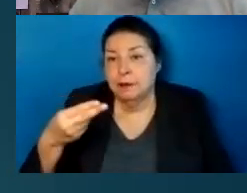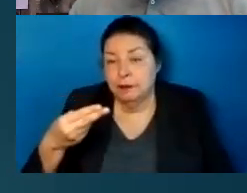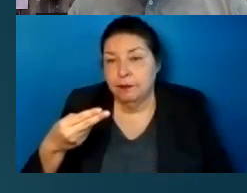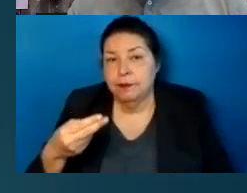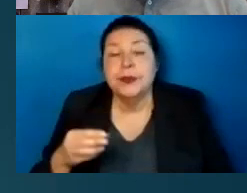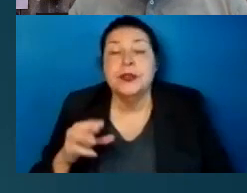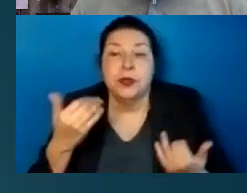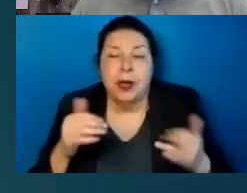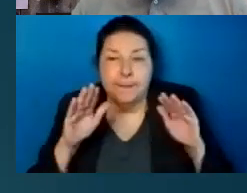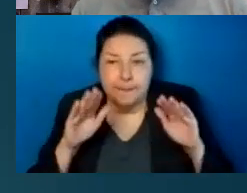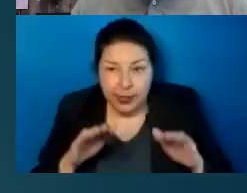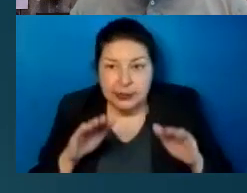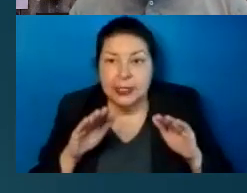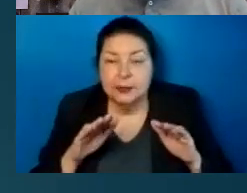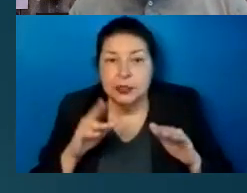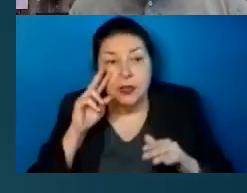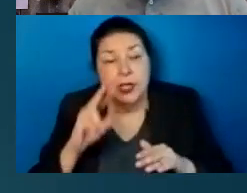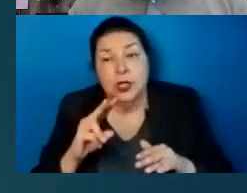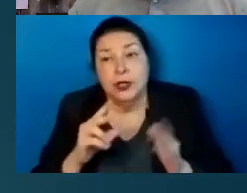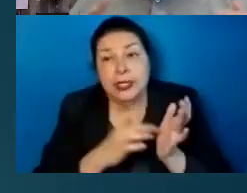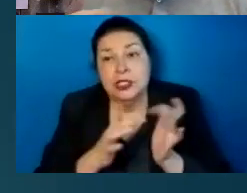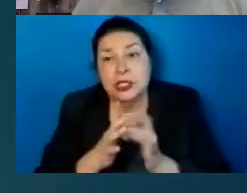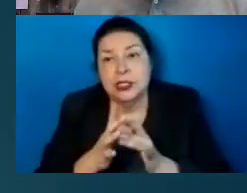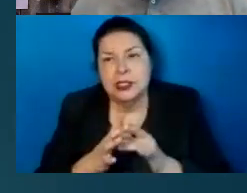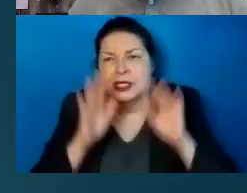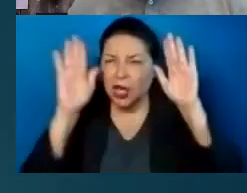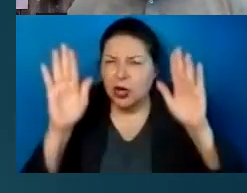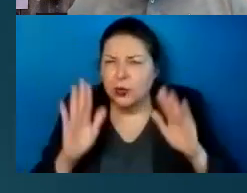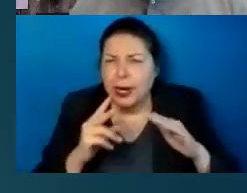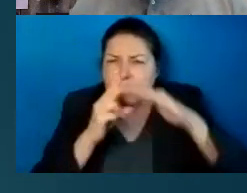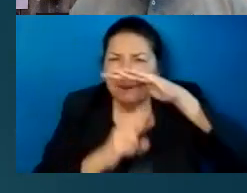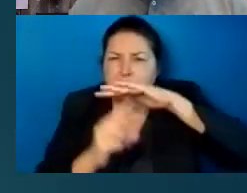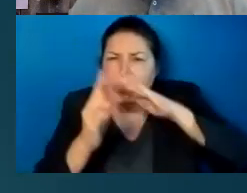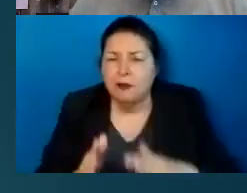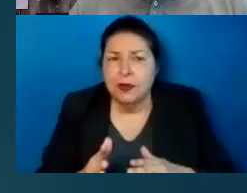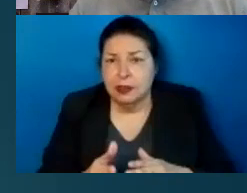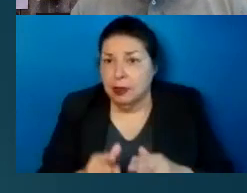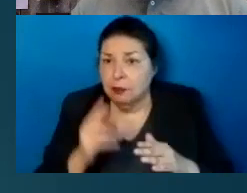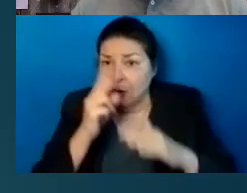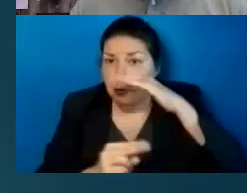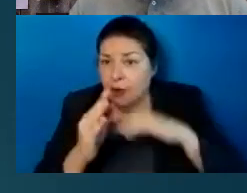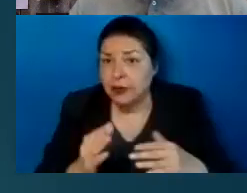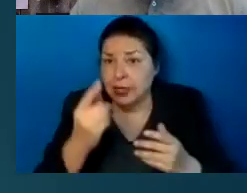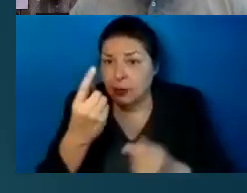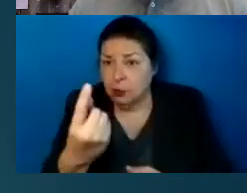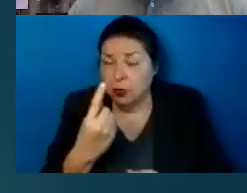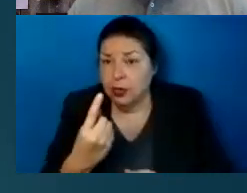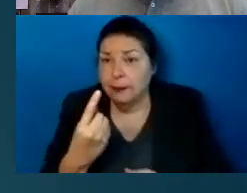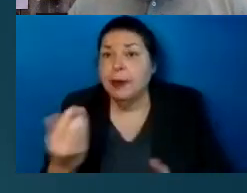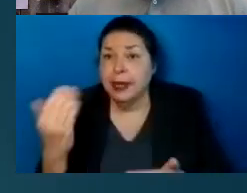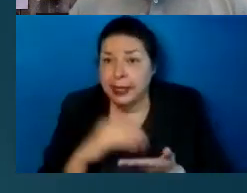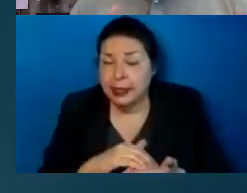Muslims look at Jesus as a great prophet. He is a prophet that will return. Muhammad will not